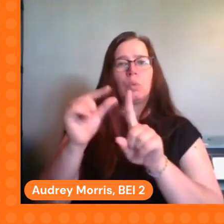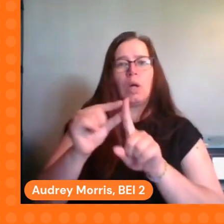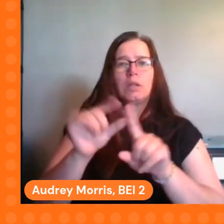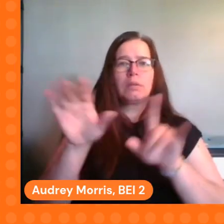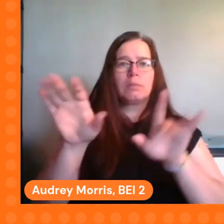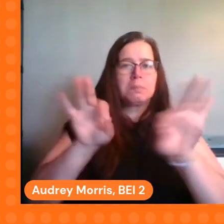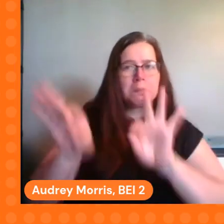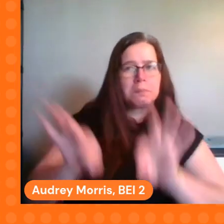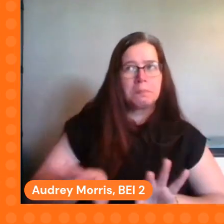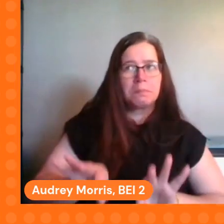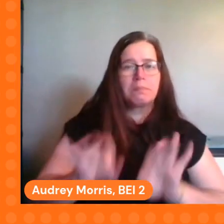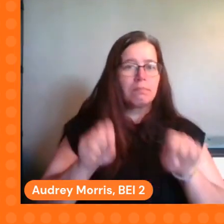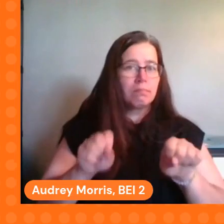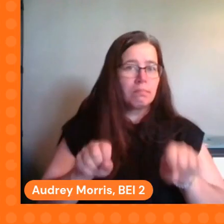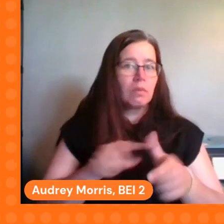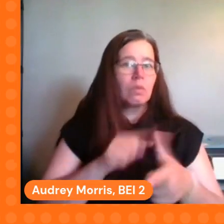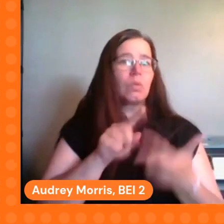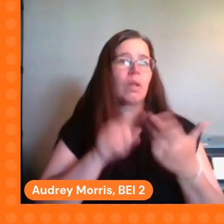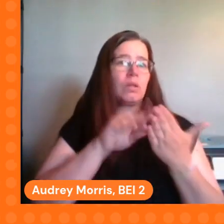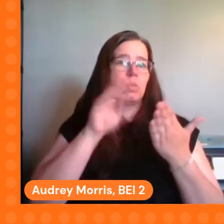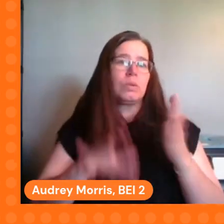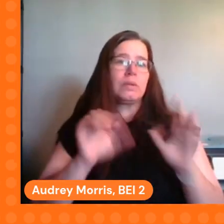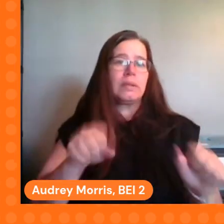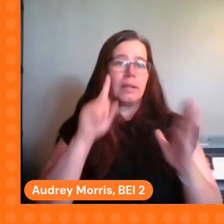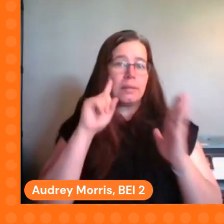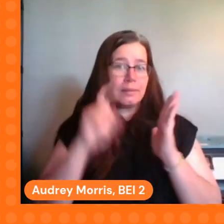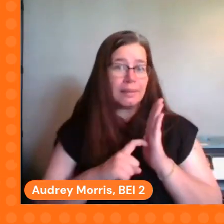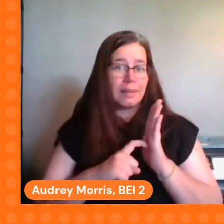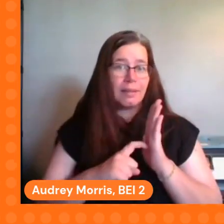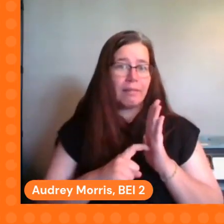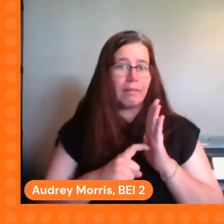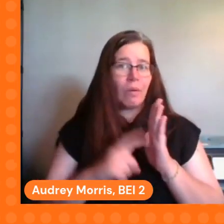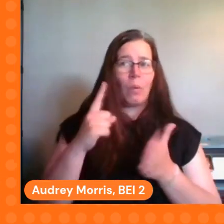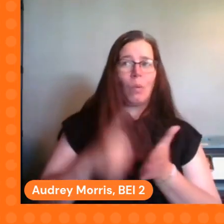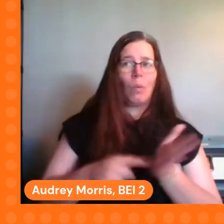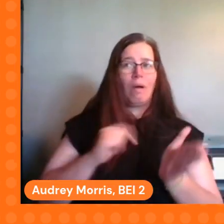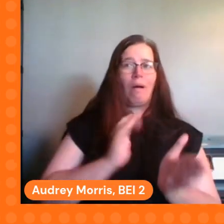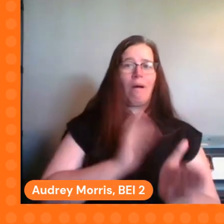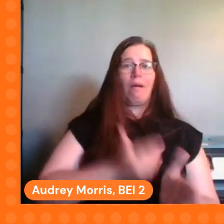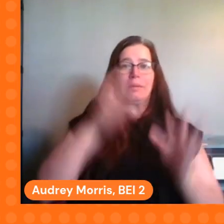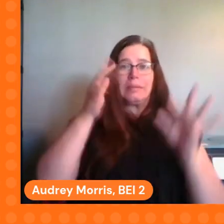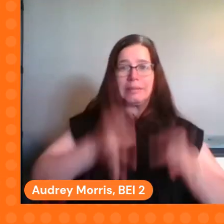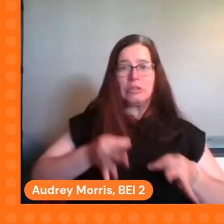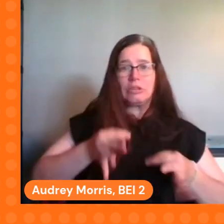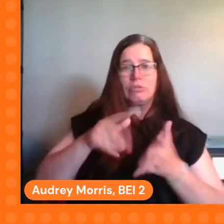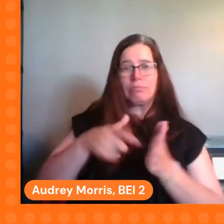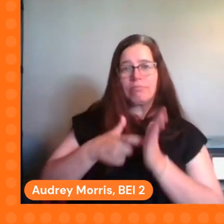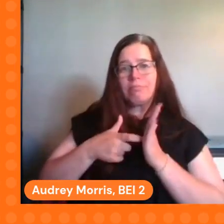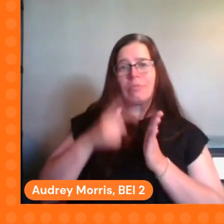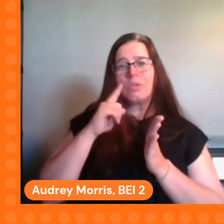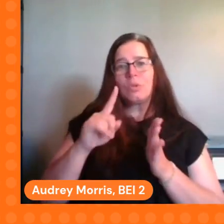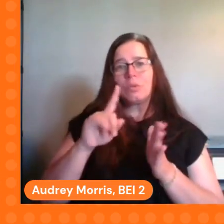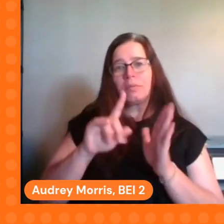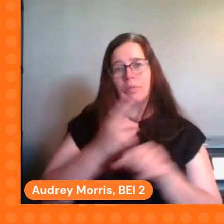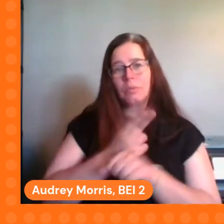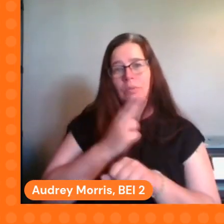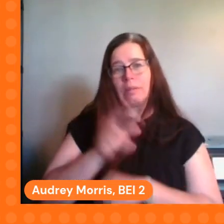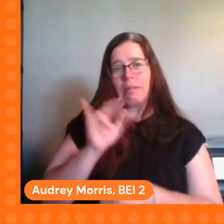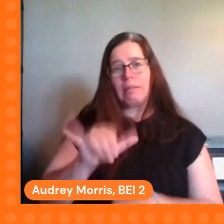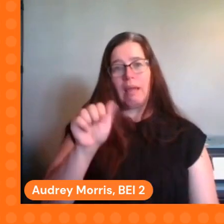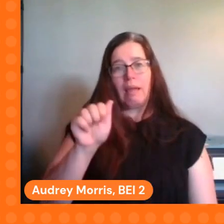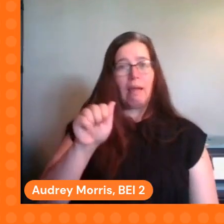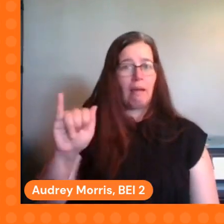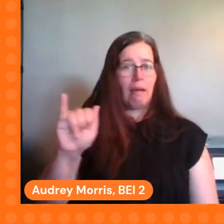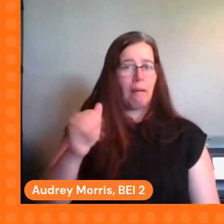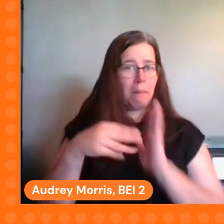all. So the students get to see the trade-offs that we make when we deploy a generative AI model, and the impact it